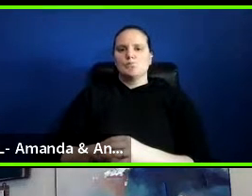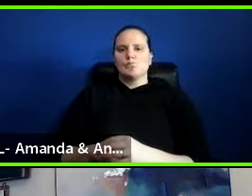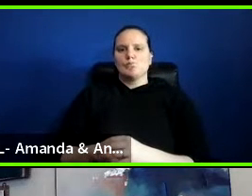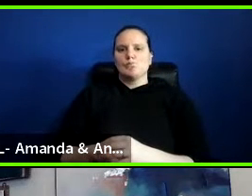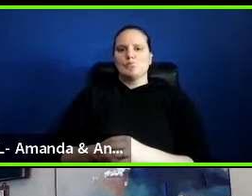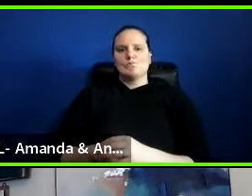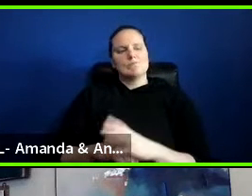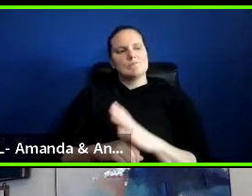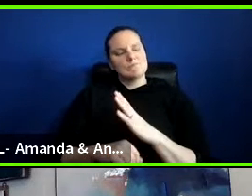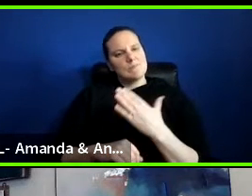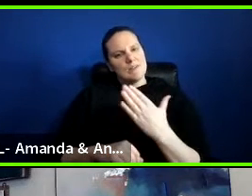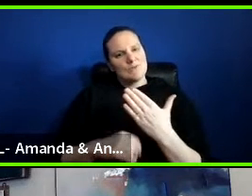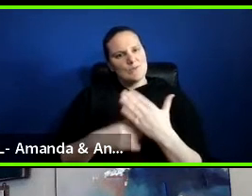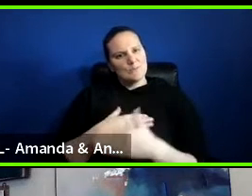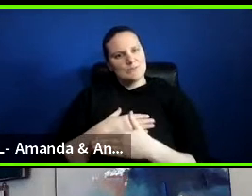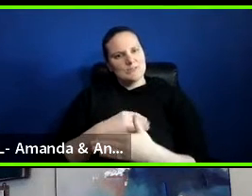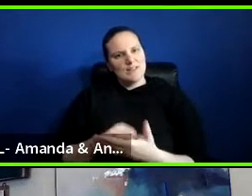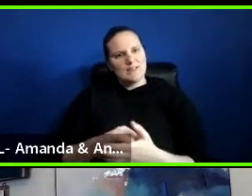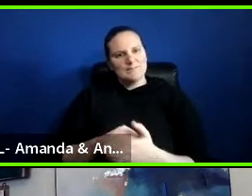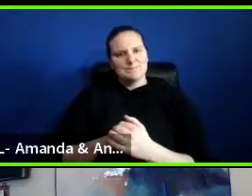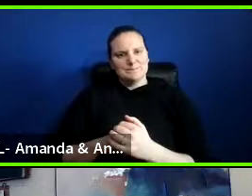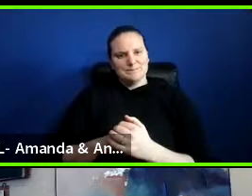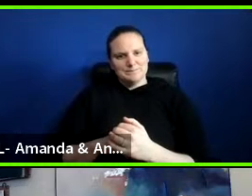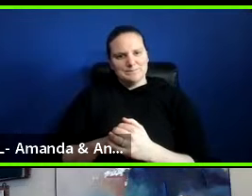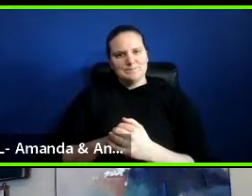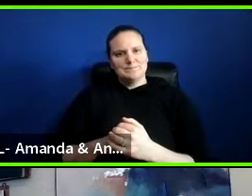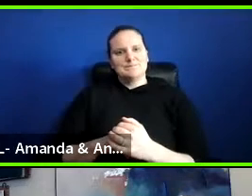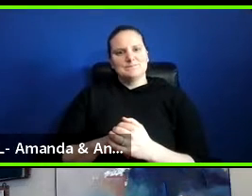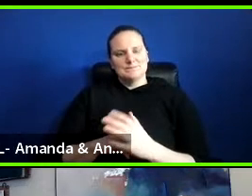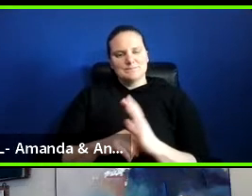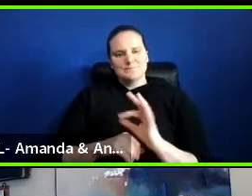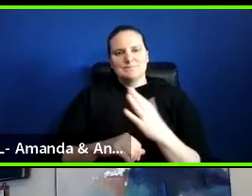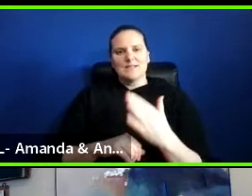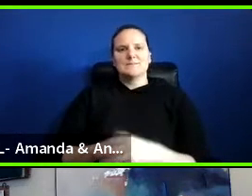Thank you. I appreciate that. Yeah. Thank you. Thanks.